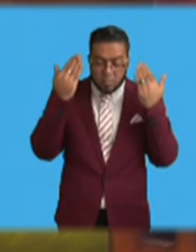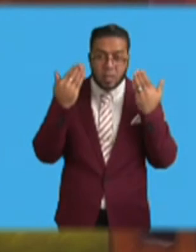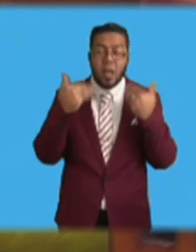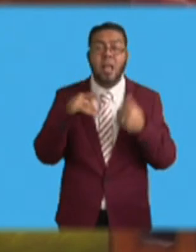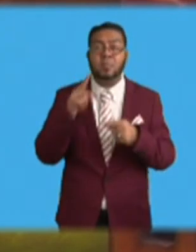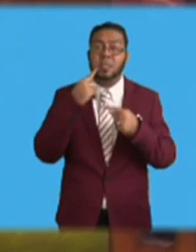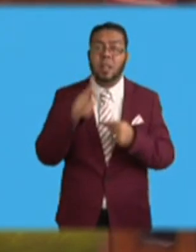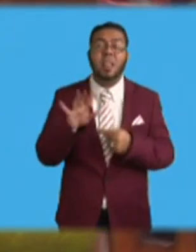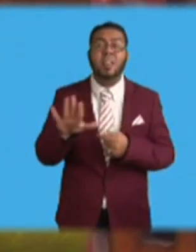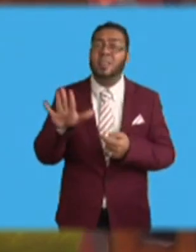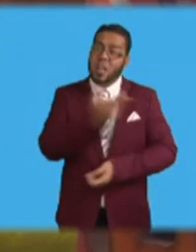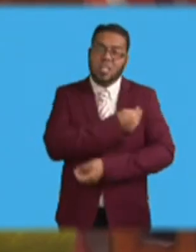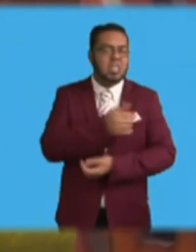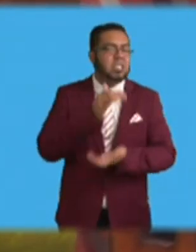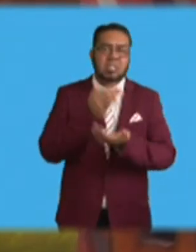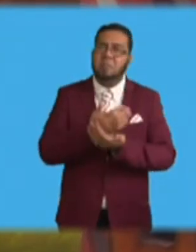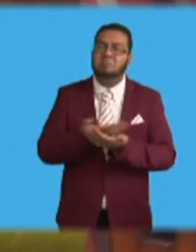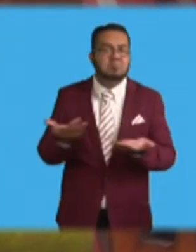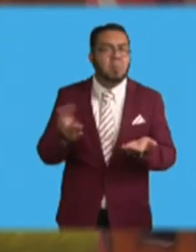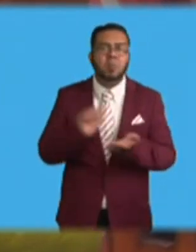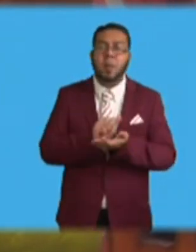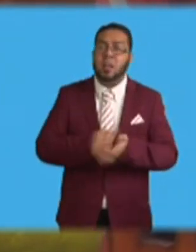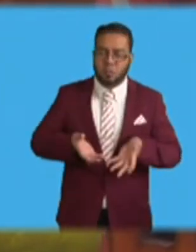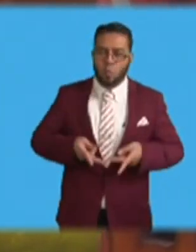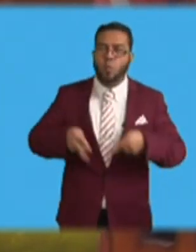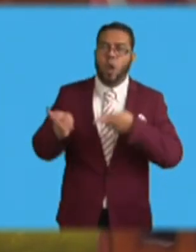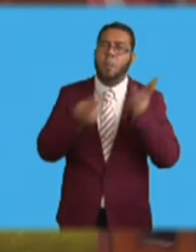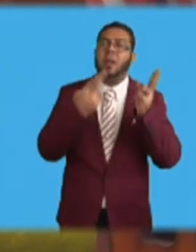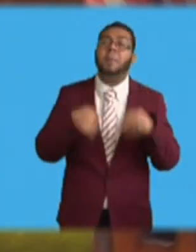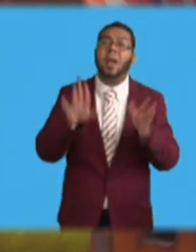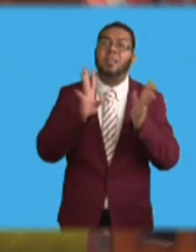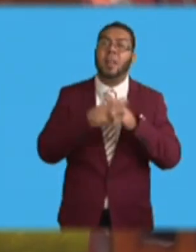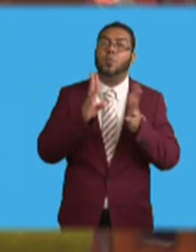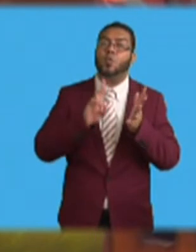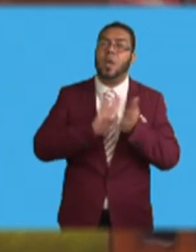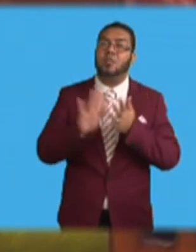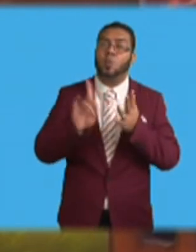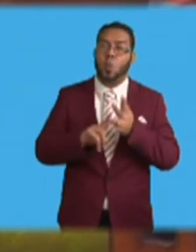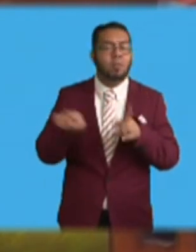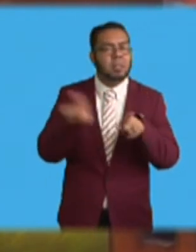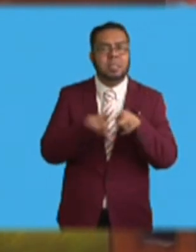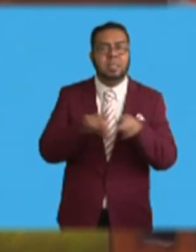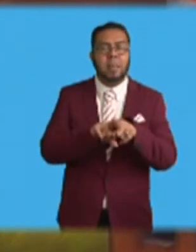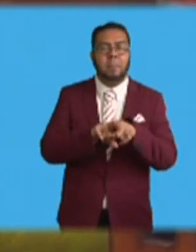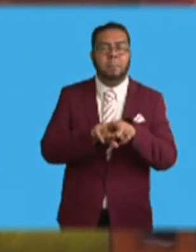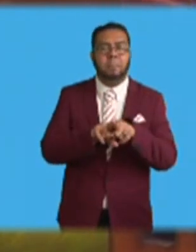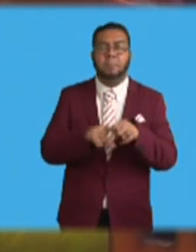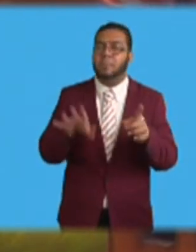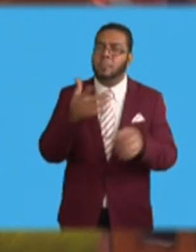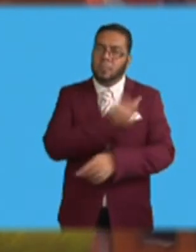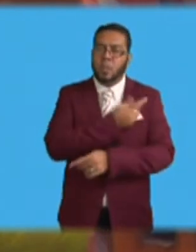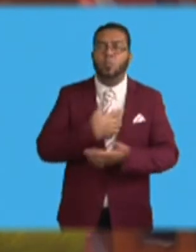state, the vaccine is safe and effective and is recommended by WHO, and this is the same vaccine that we gave to our students at St. John's